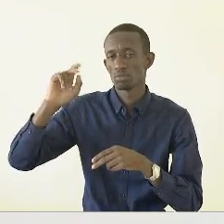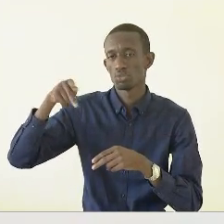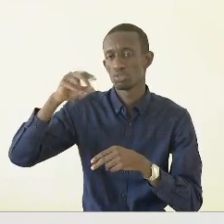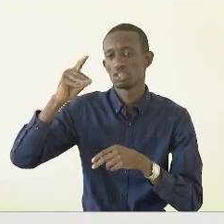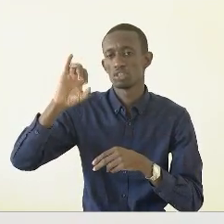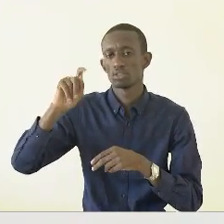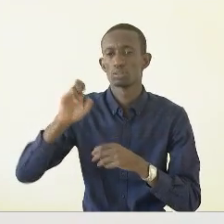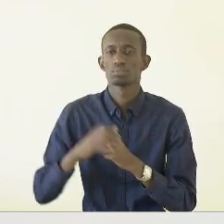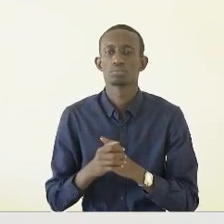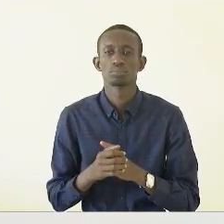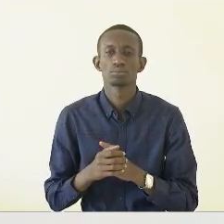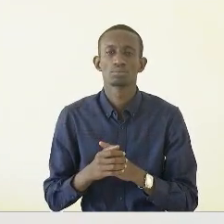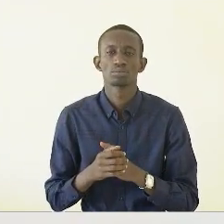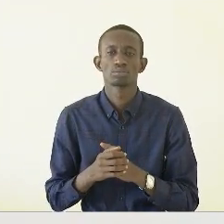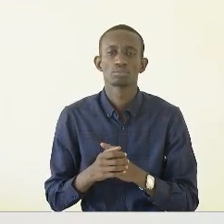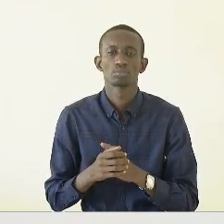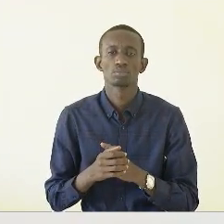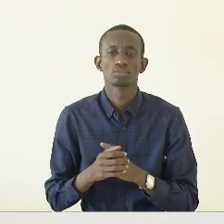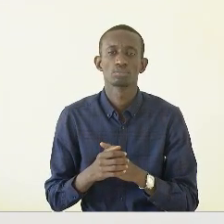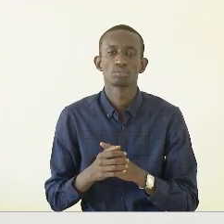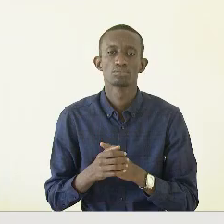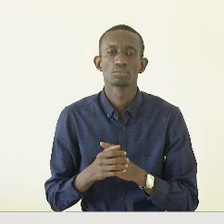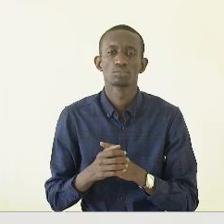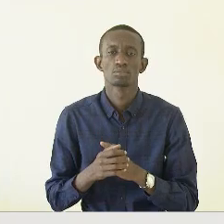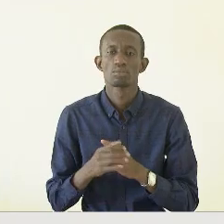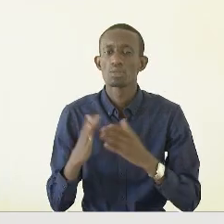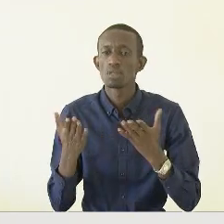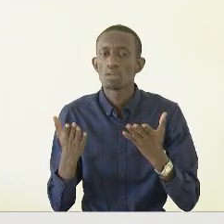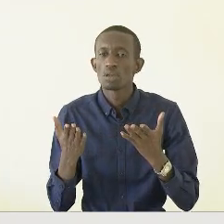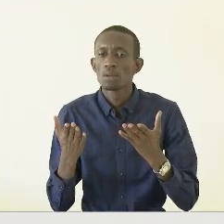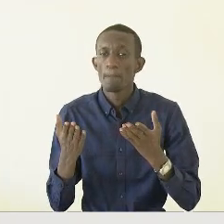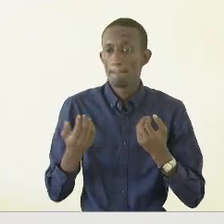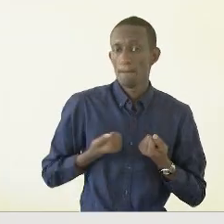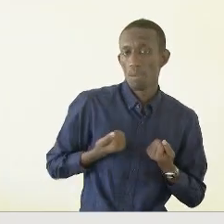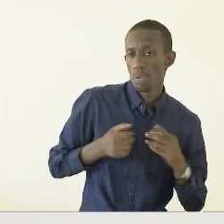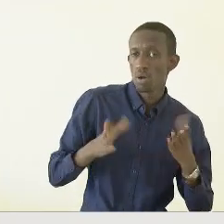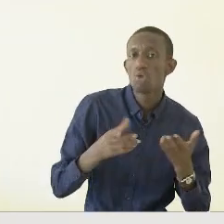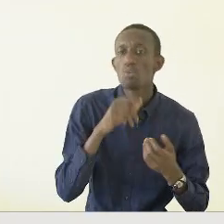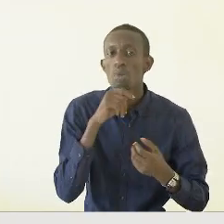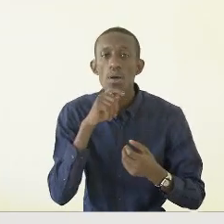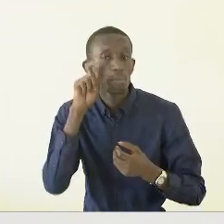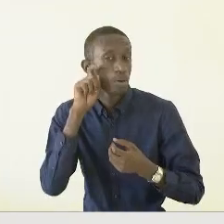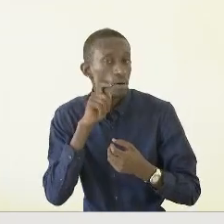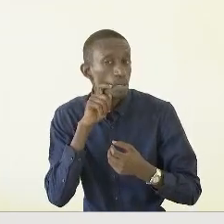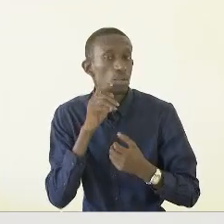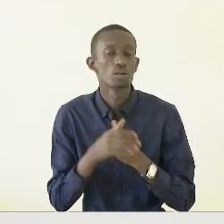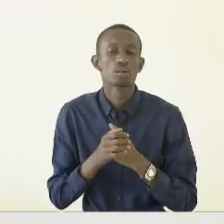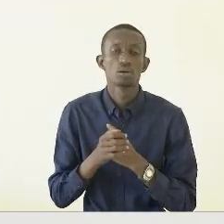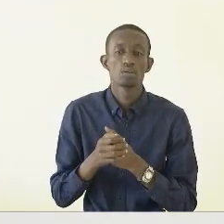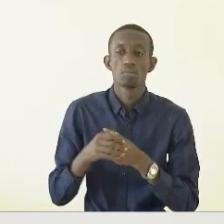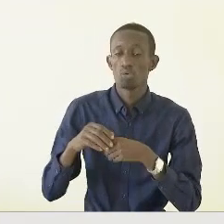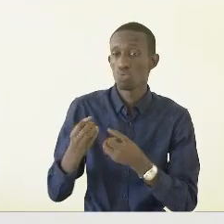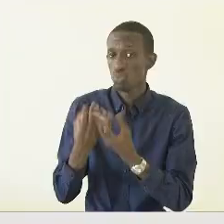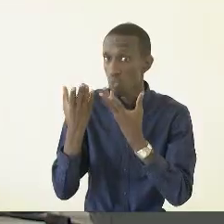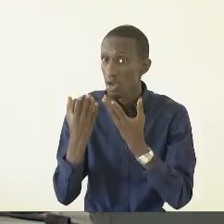may contain one of them, male parts or female parts. If a flower has